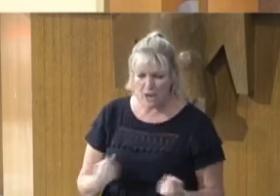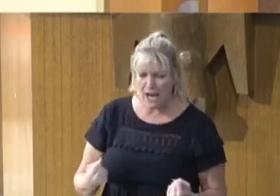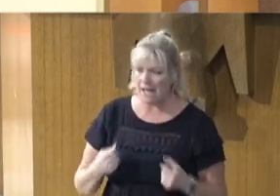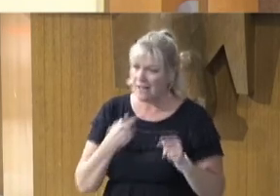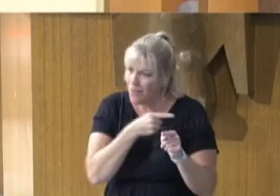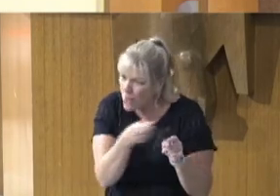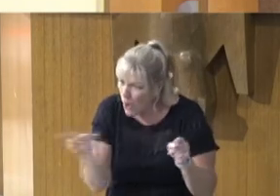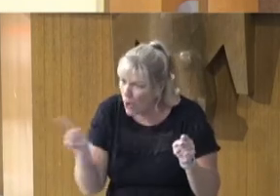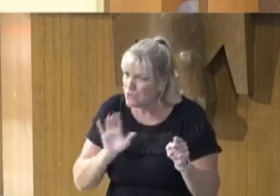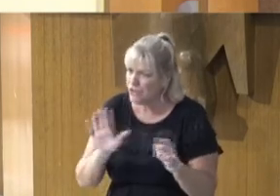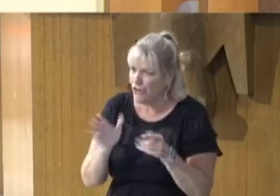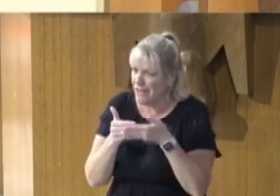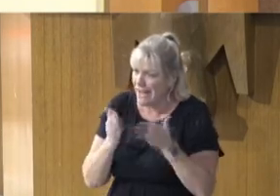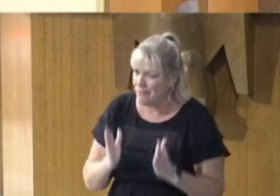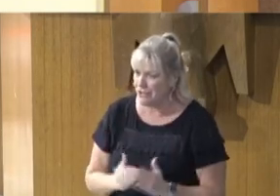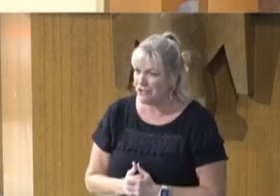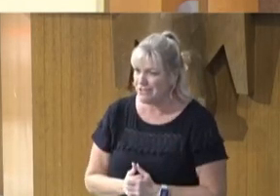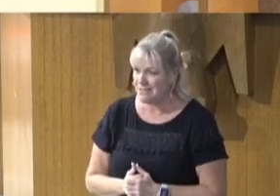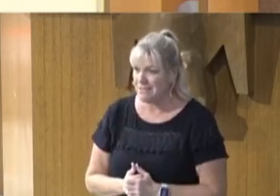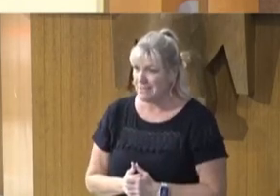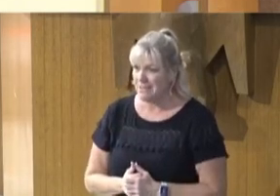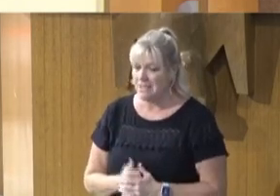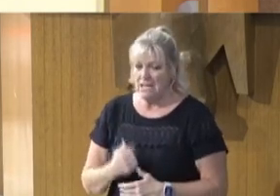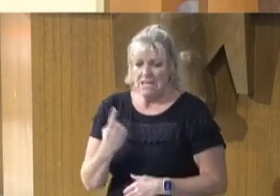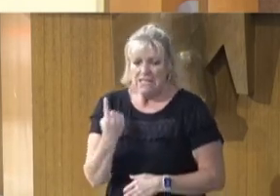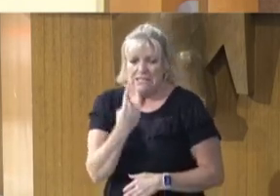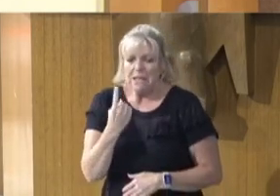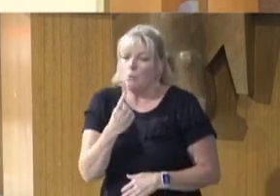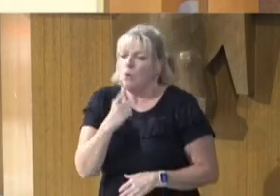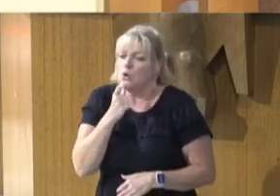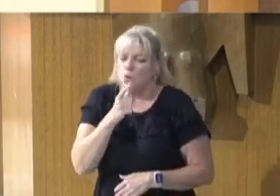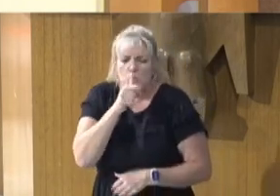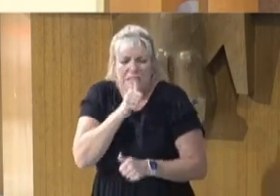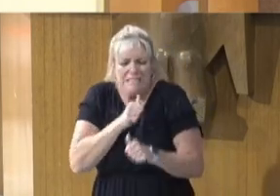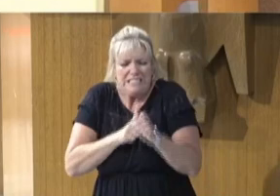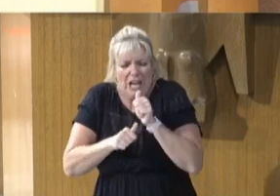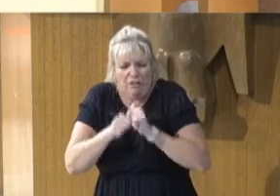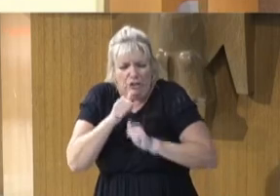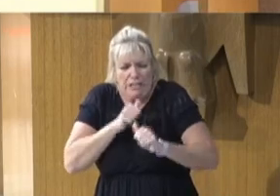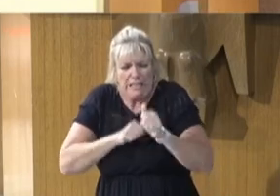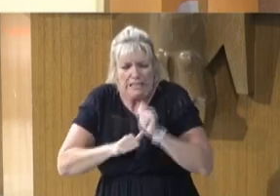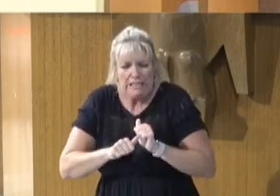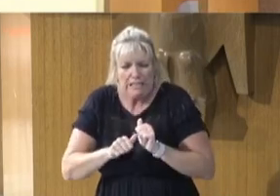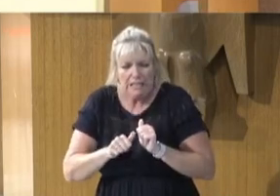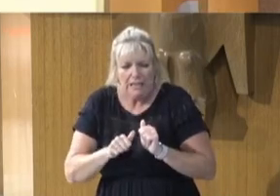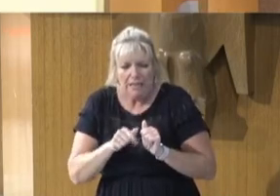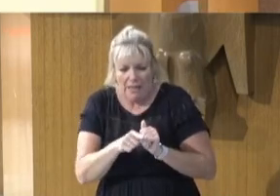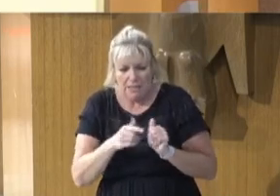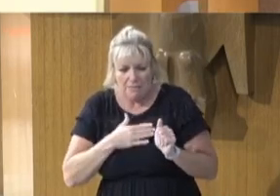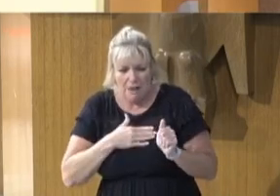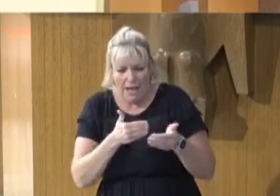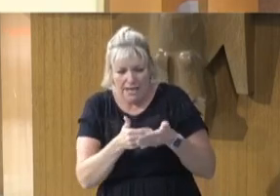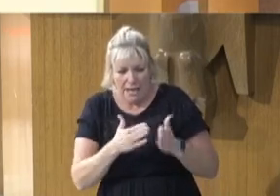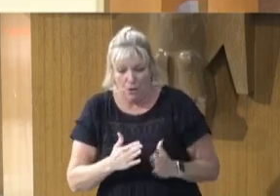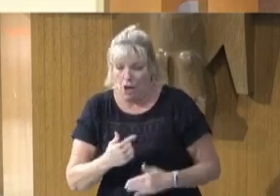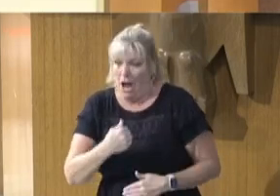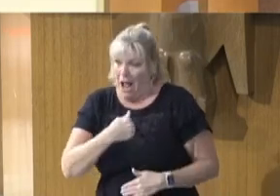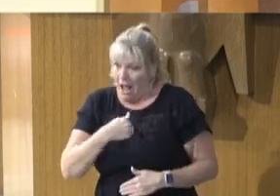Your neighbor is someone who is suffering and yet to whom you must choose to draw